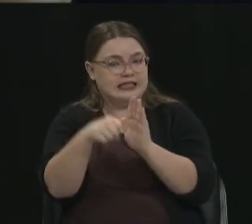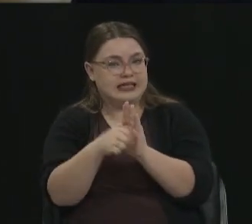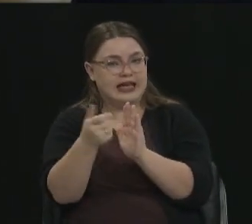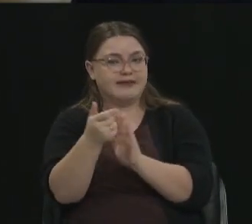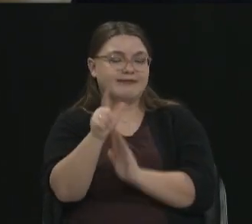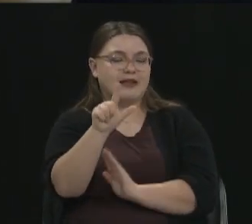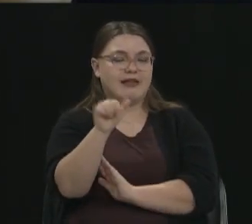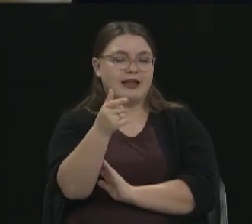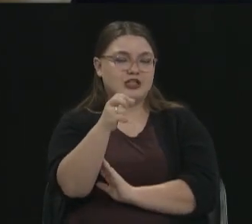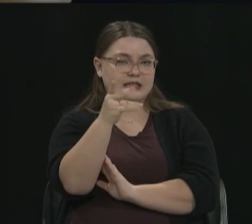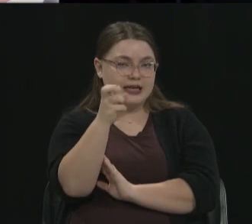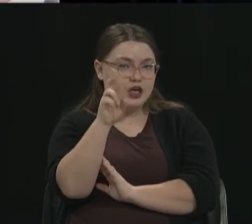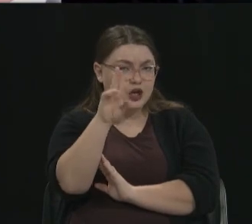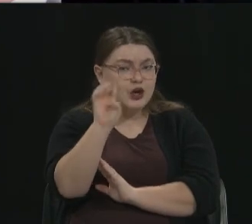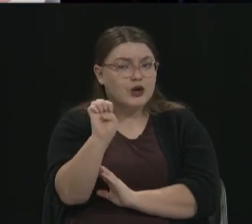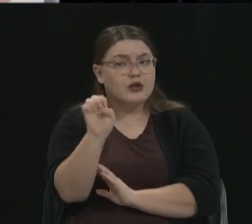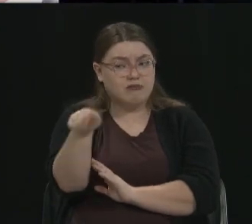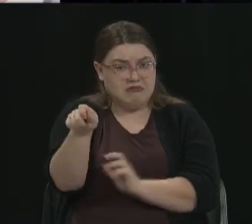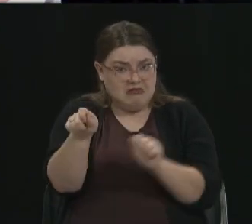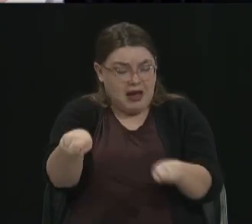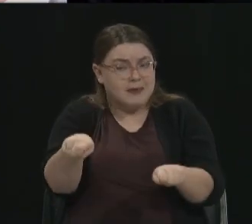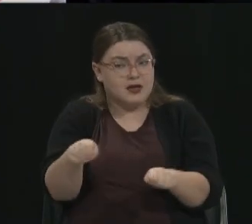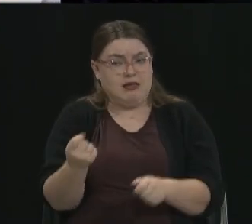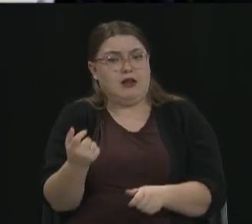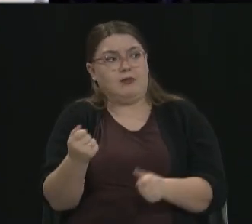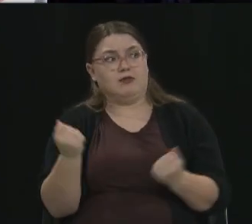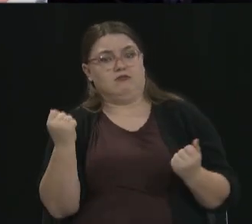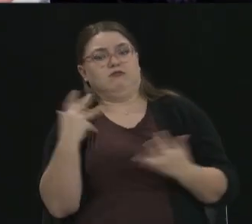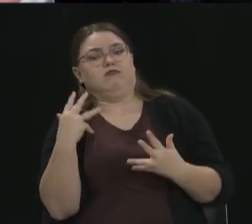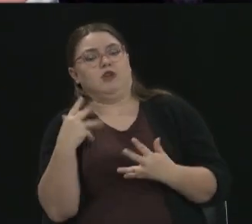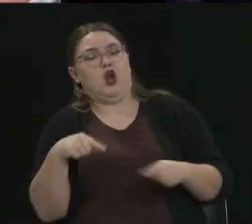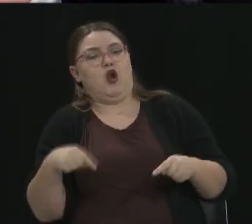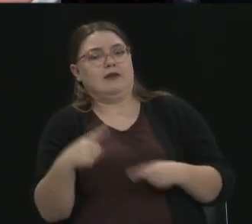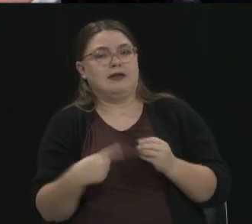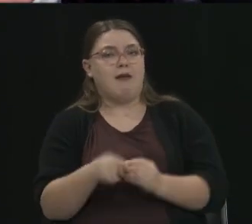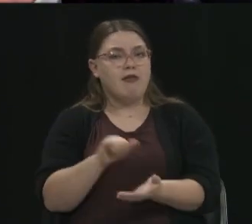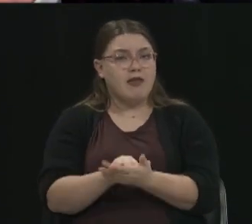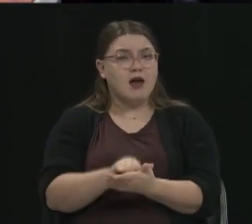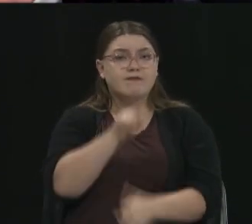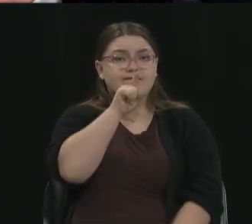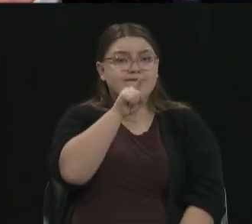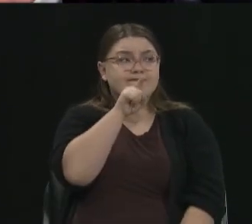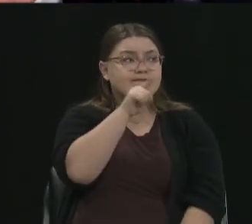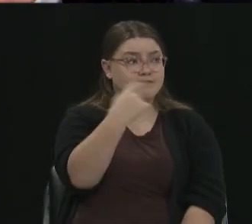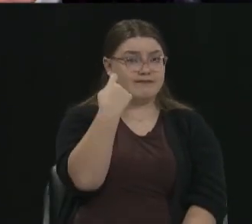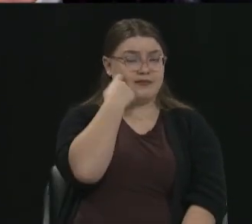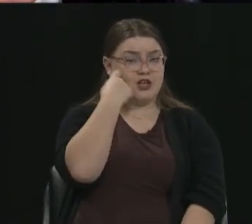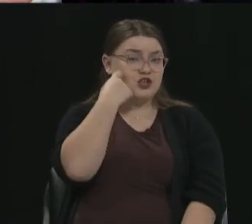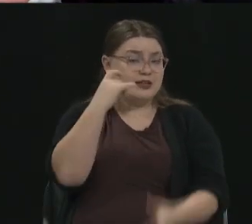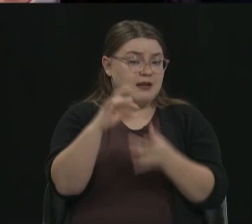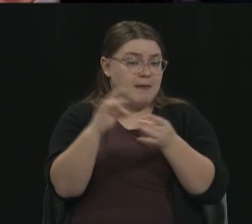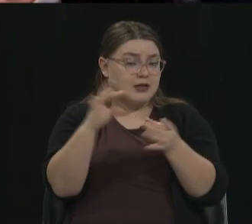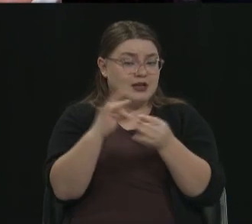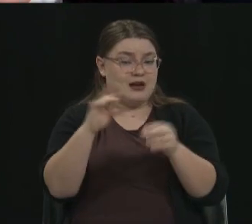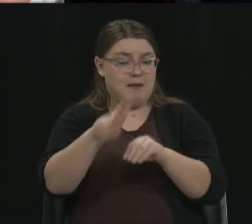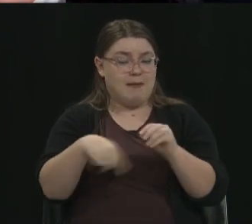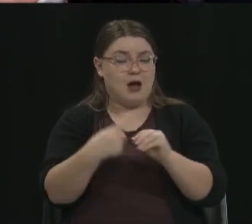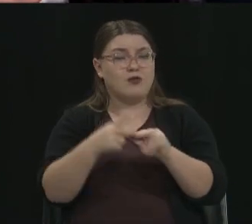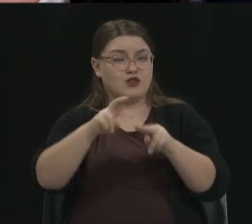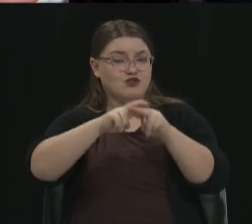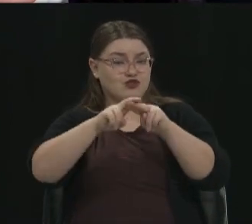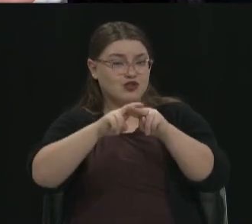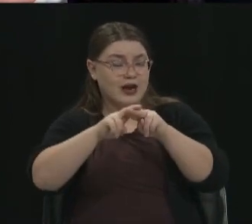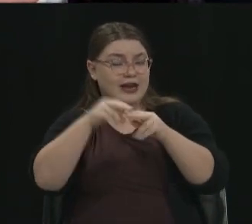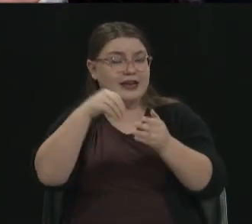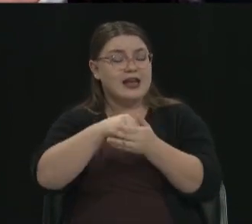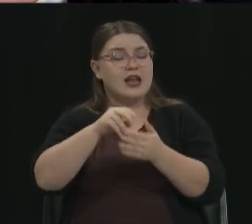them. Sure. Well, and I mean, I'll bring it up, but I mentioned the train in Northeast Ohio. My